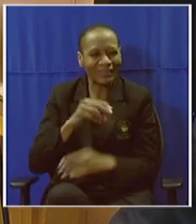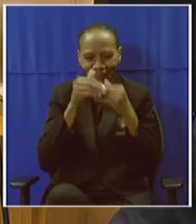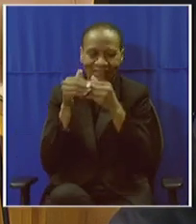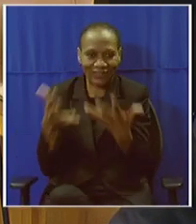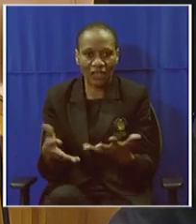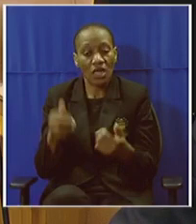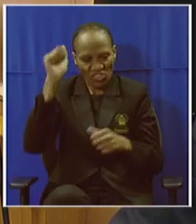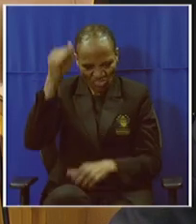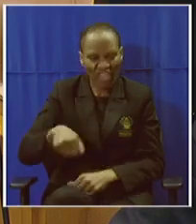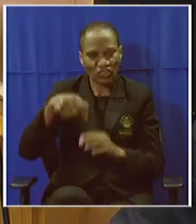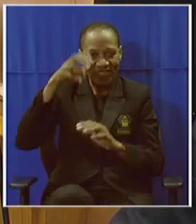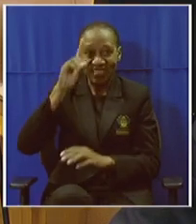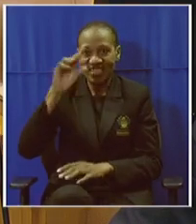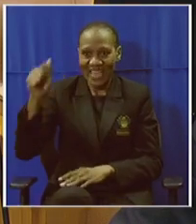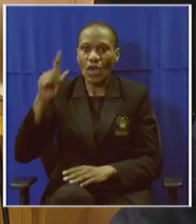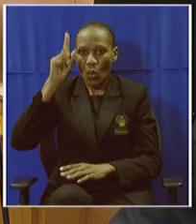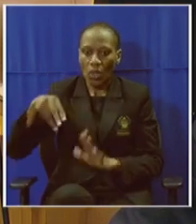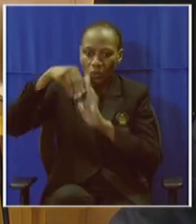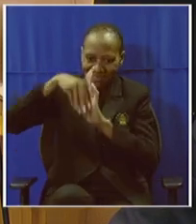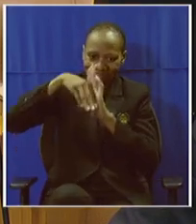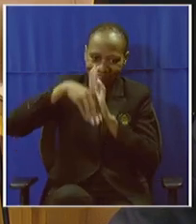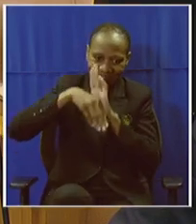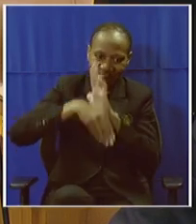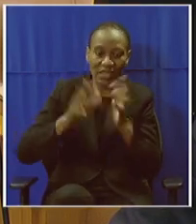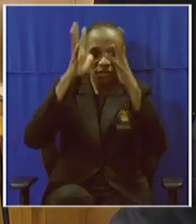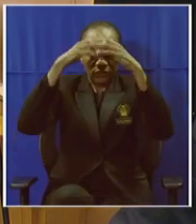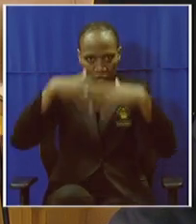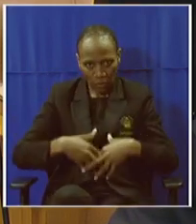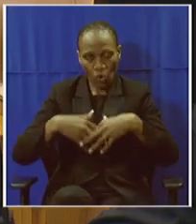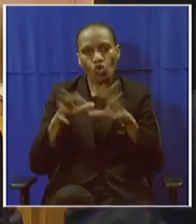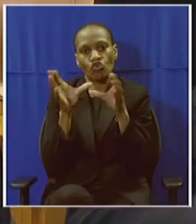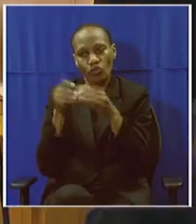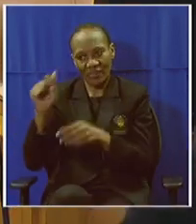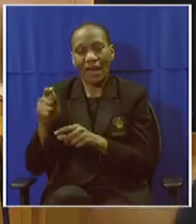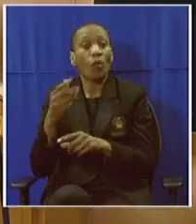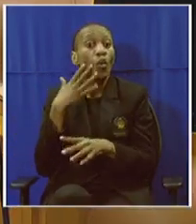his way to destruction, destroying themselves and the black DA caucus.